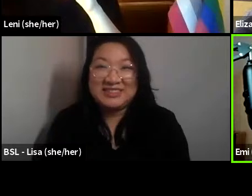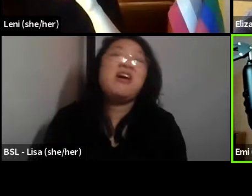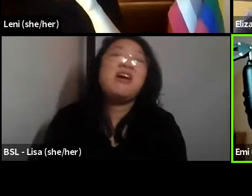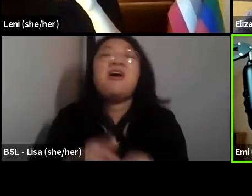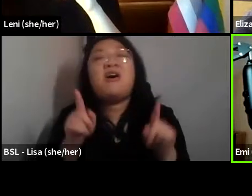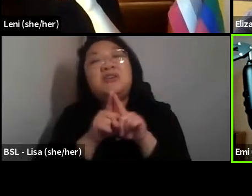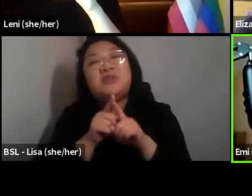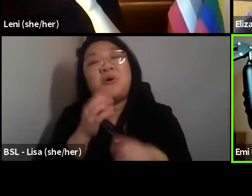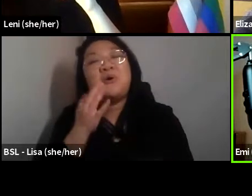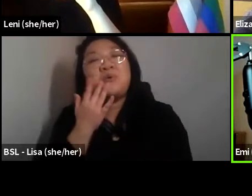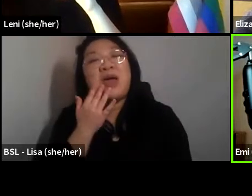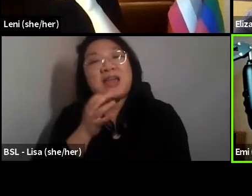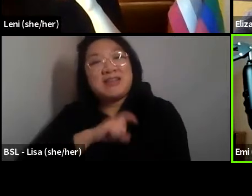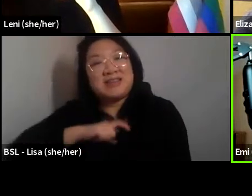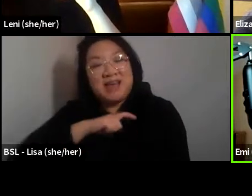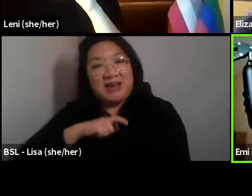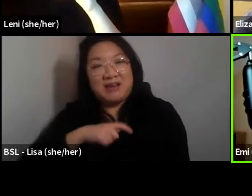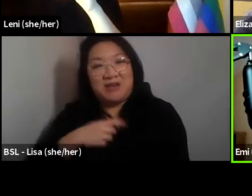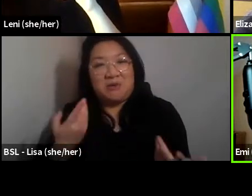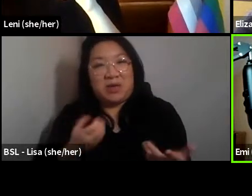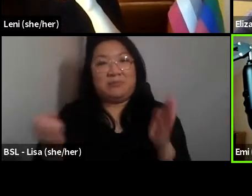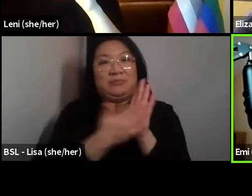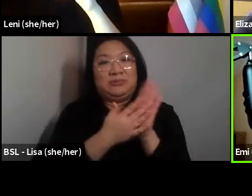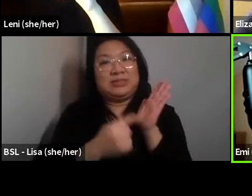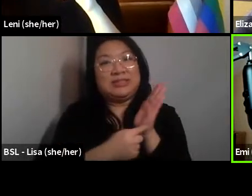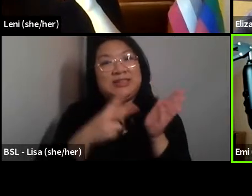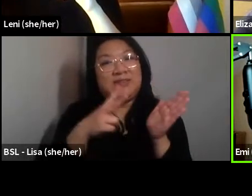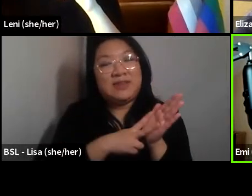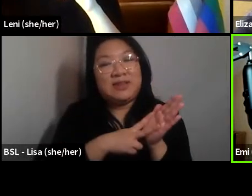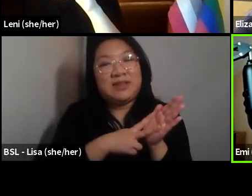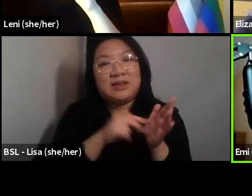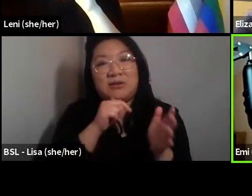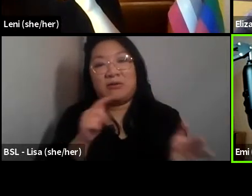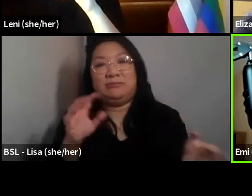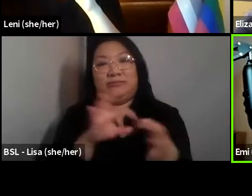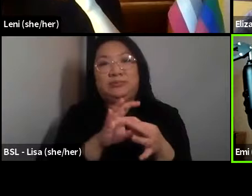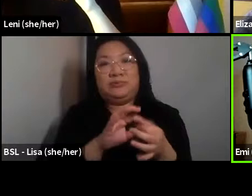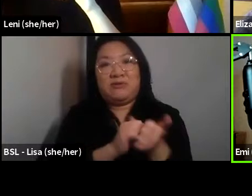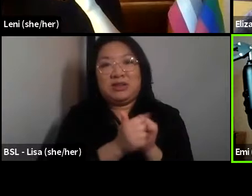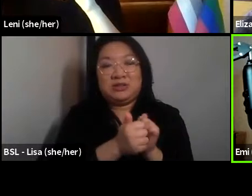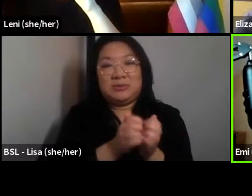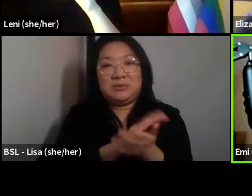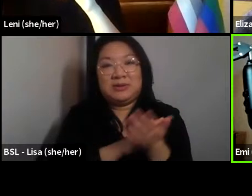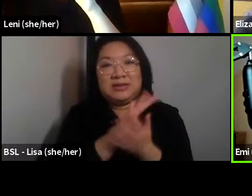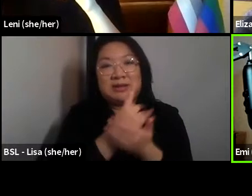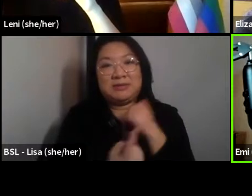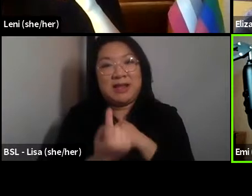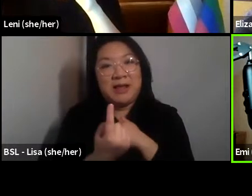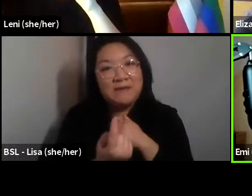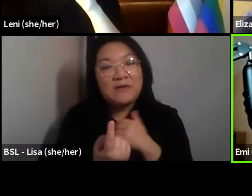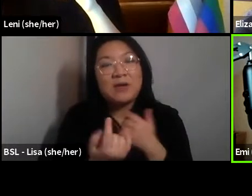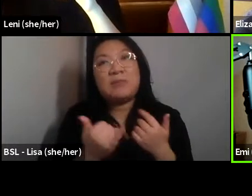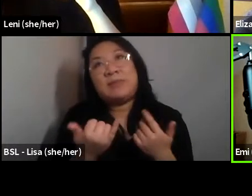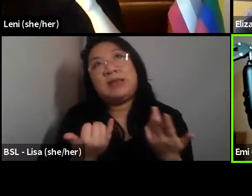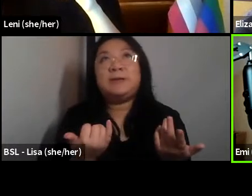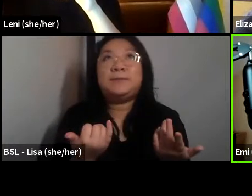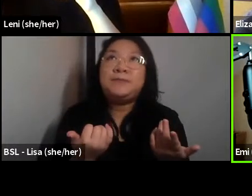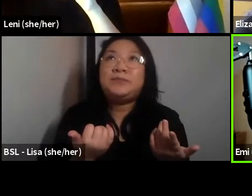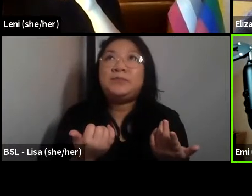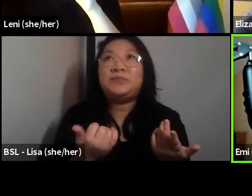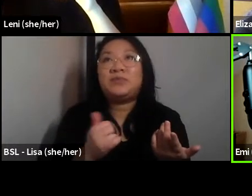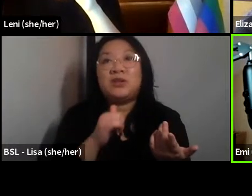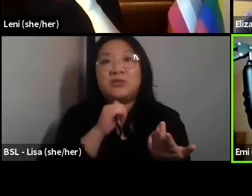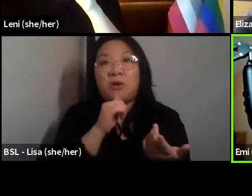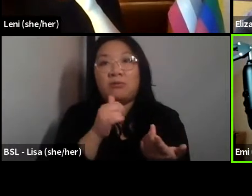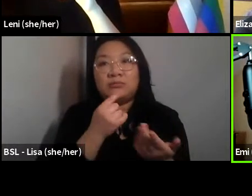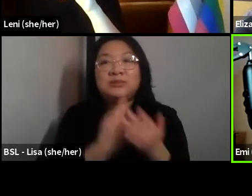a character in a TV show isn't in a relationship, they are just that. They're not necessarily